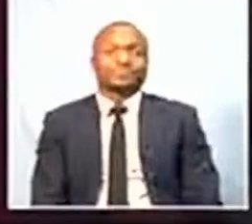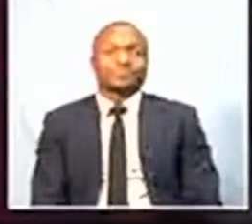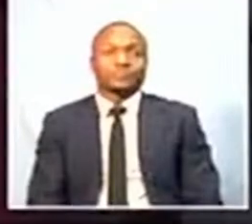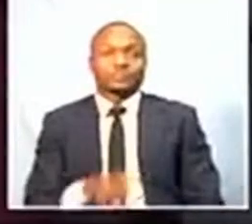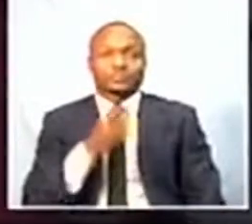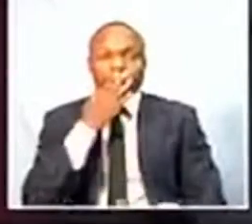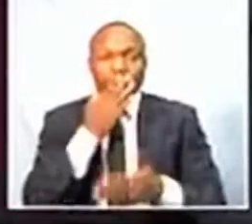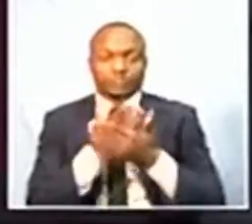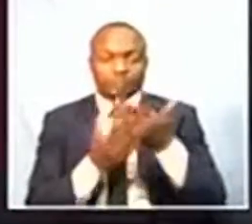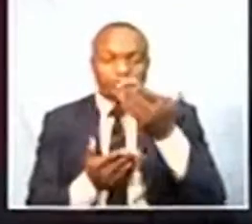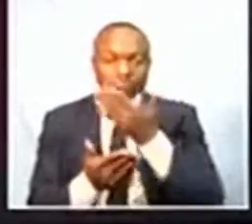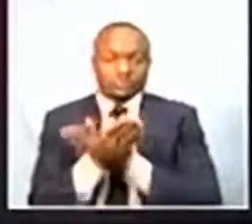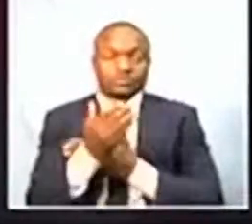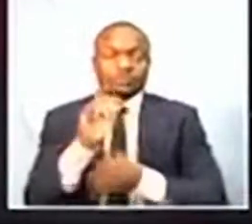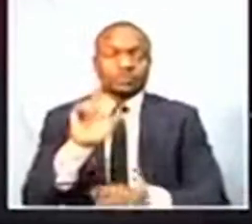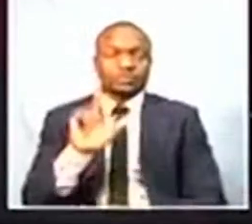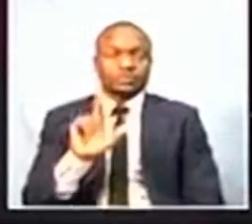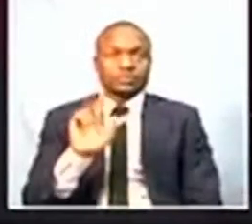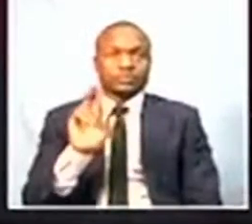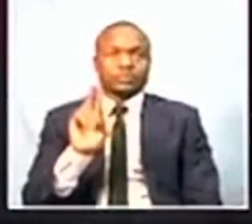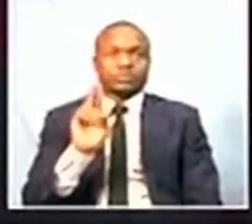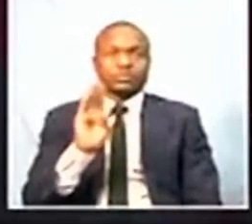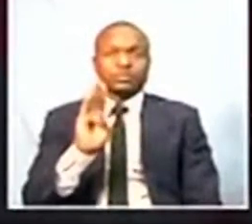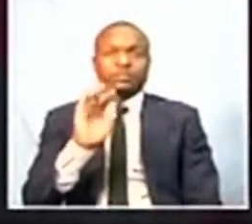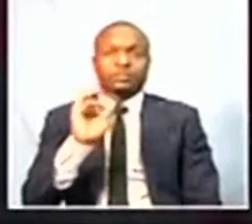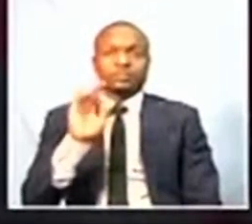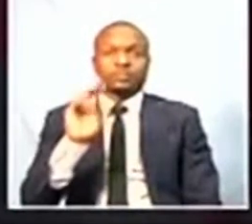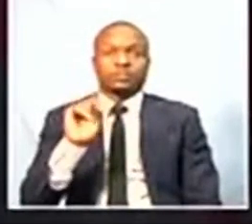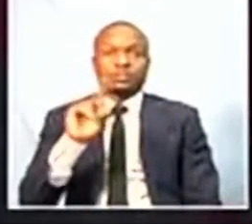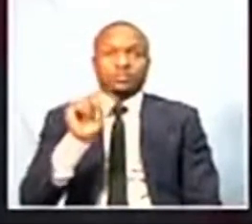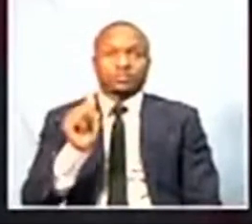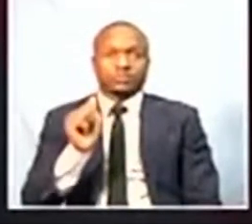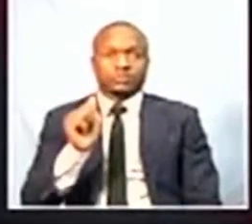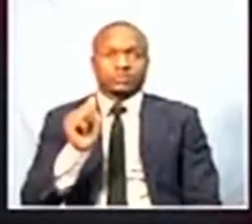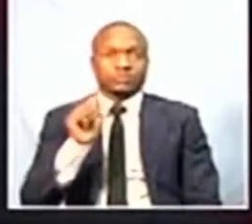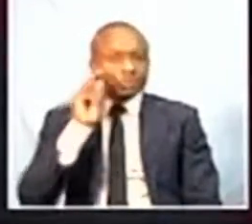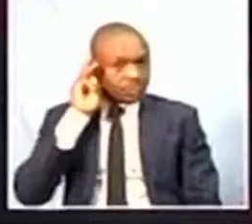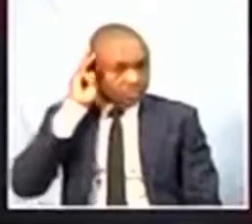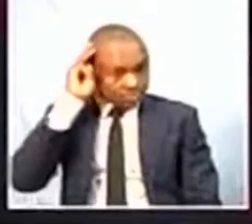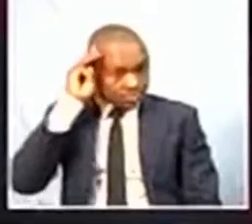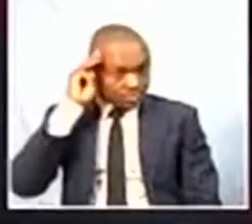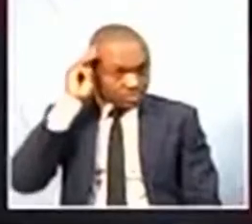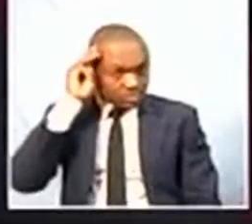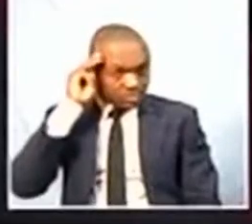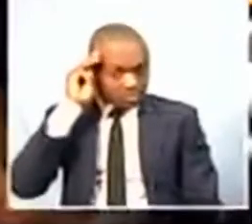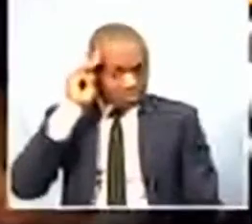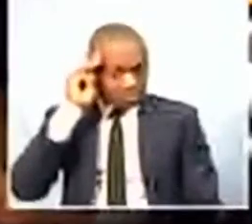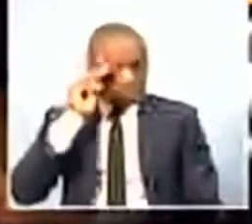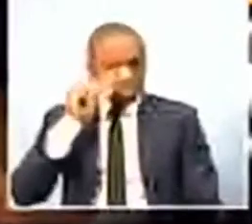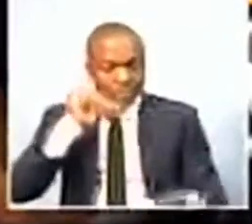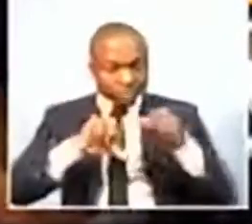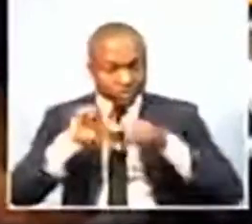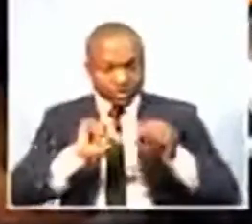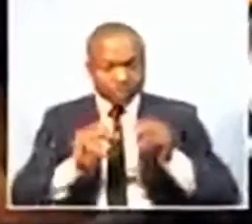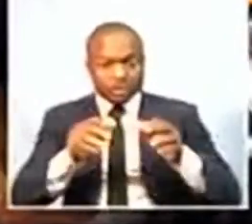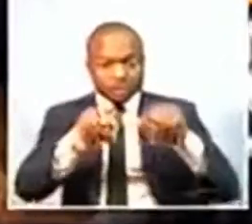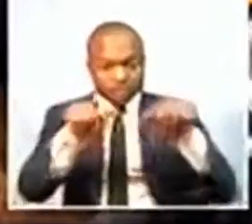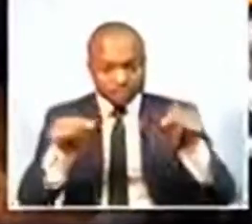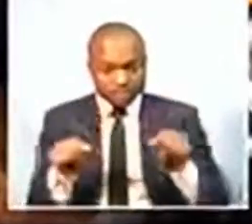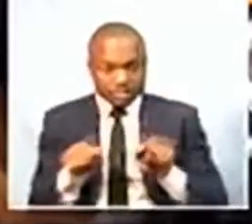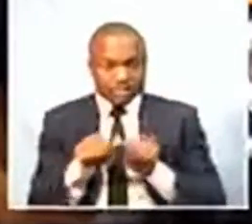Good morning. I'm Lovinda Sinyani from the Planning and Research Department in the Office of the Auditor General. Thank you.